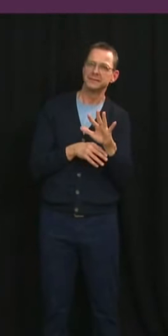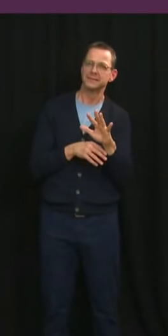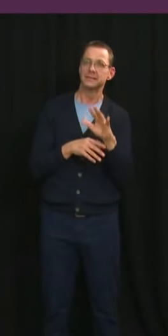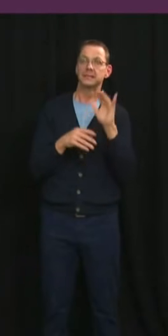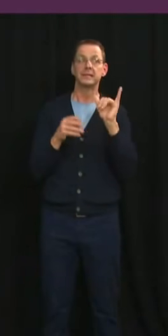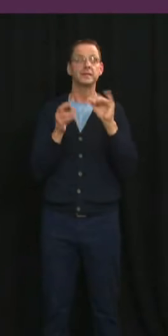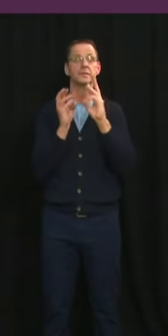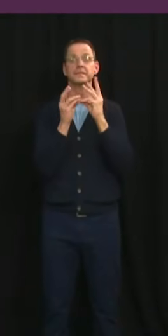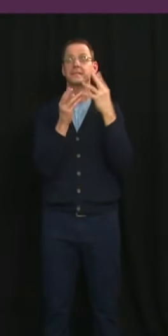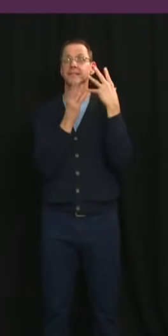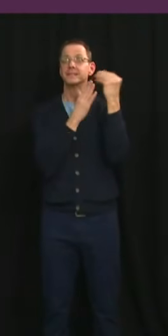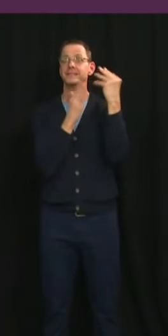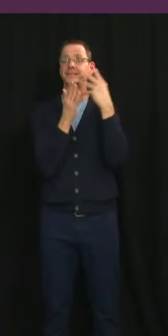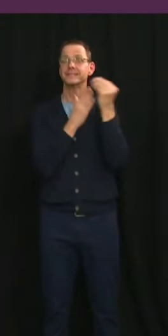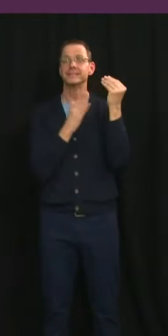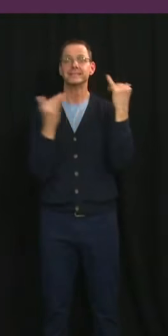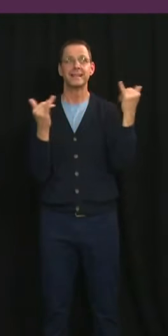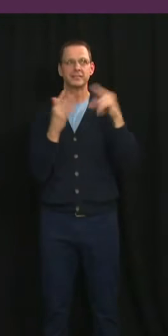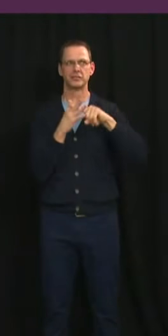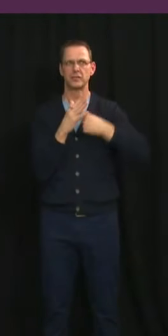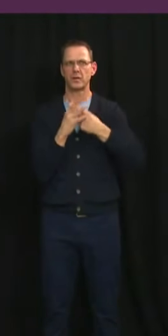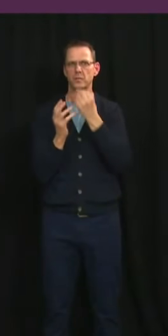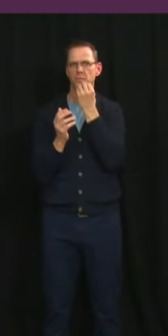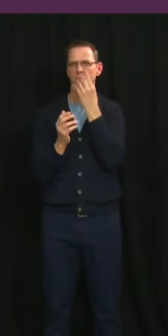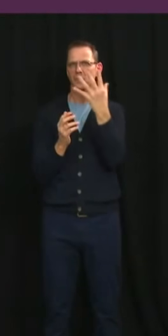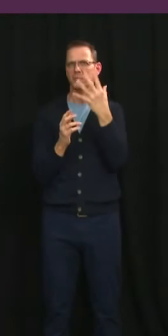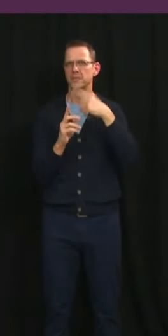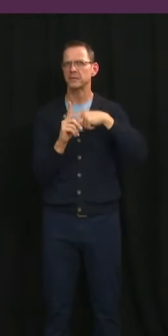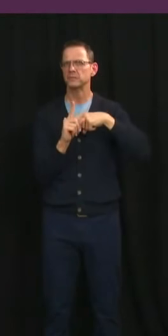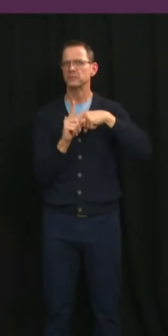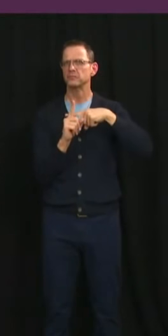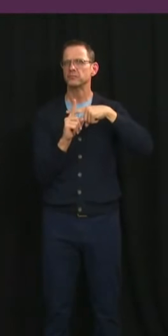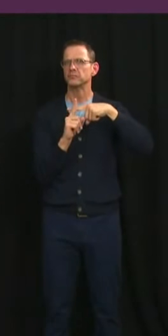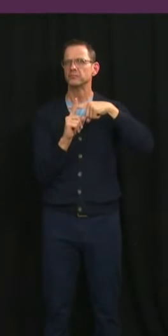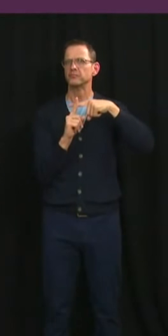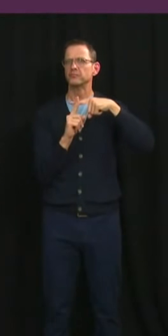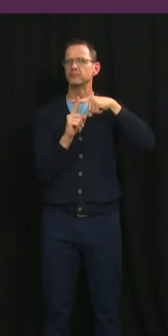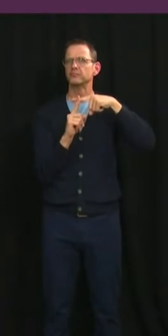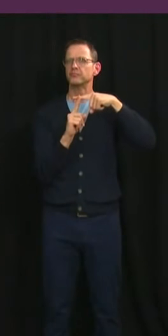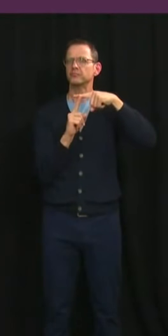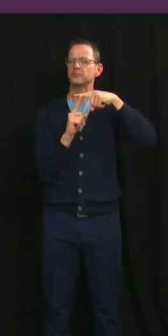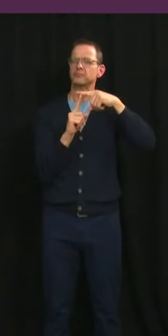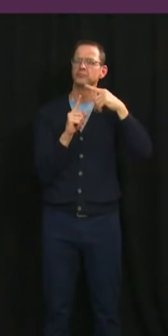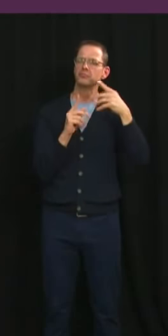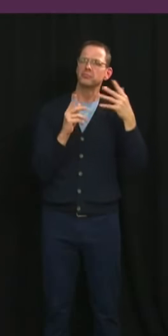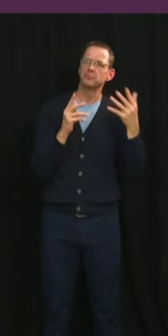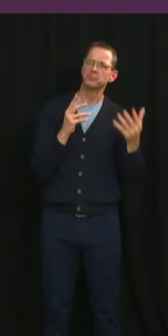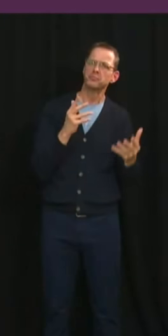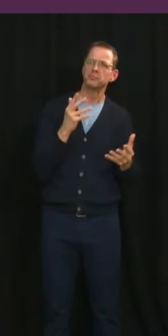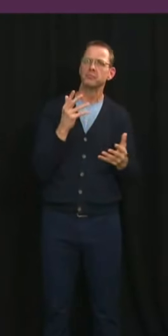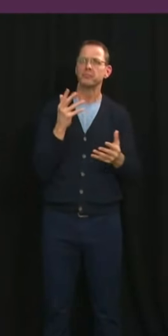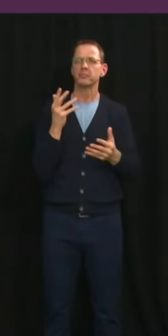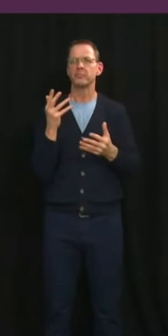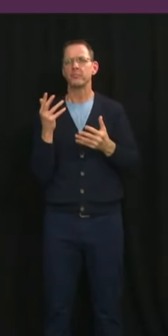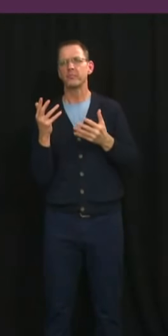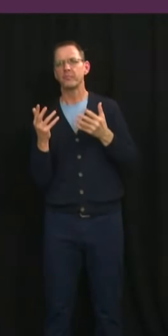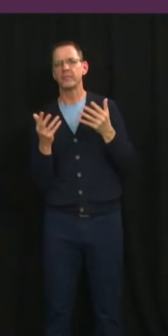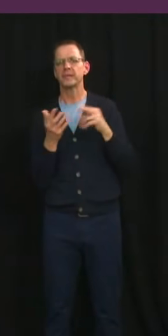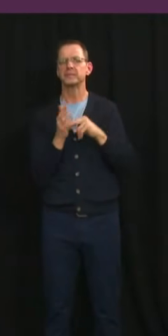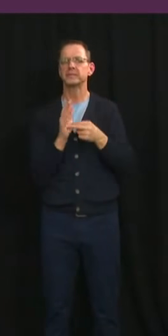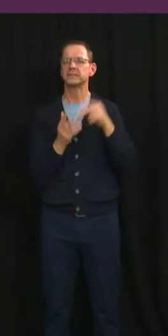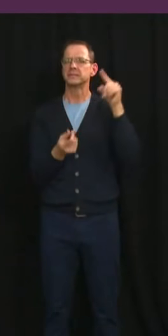patios, all the other previous restrictions must be followed, and that includes a maximum of 6 people per table.